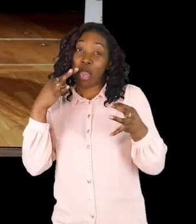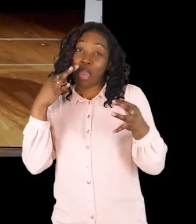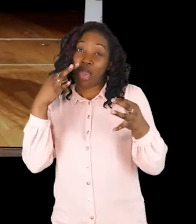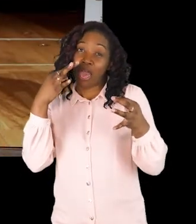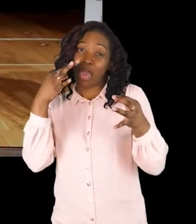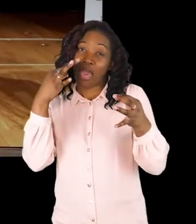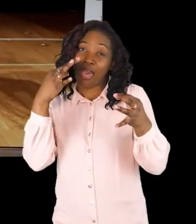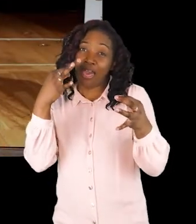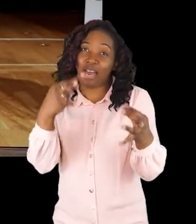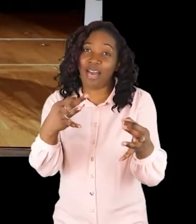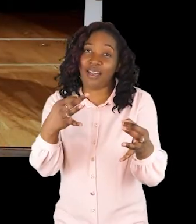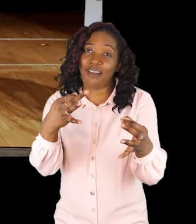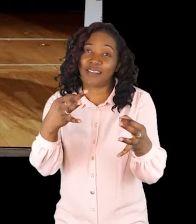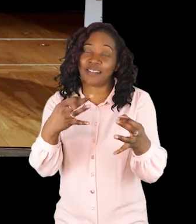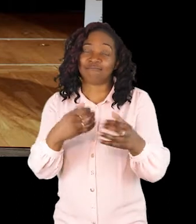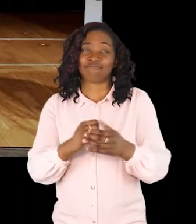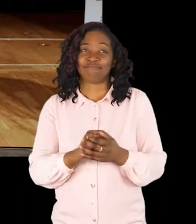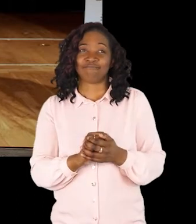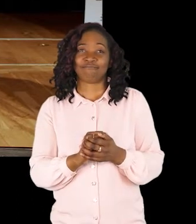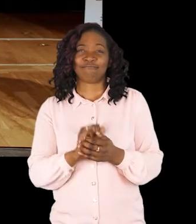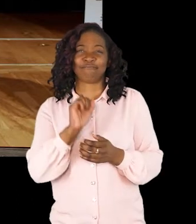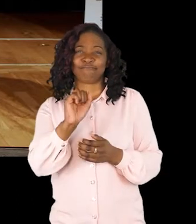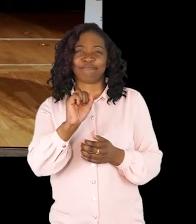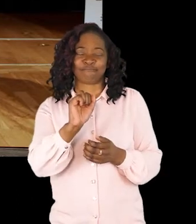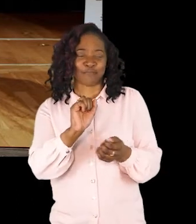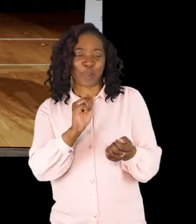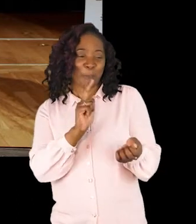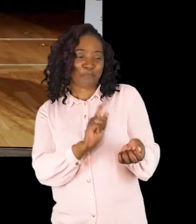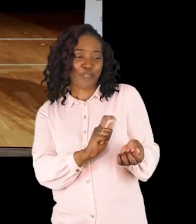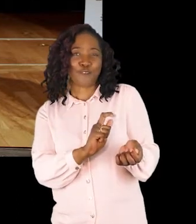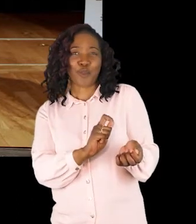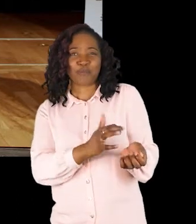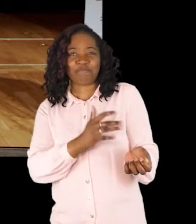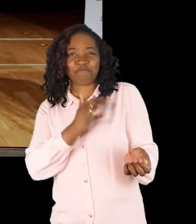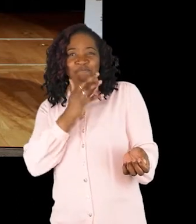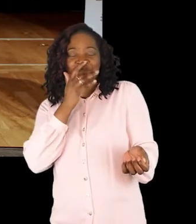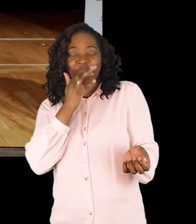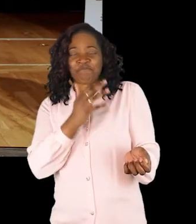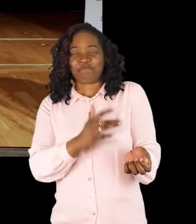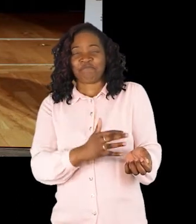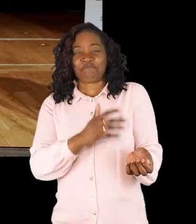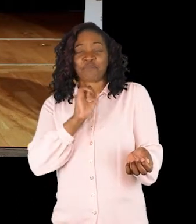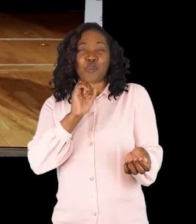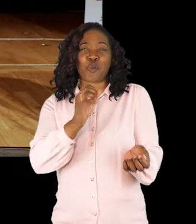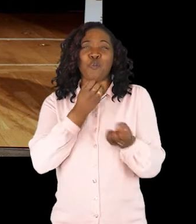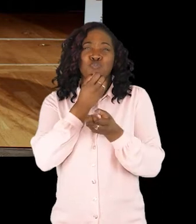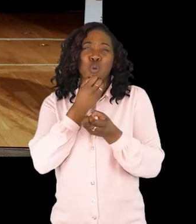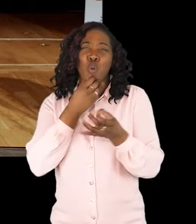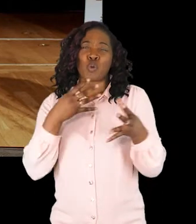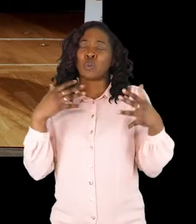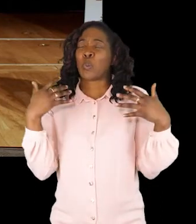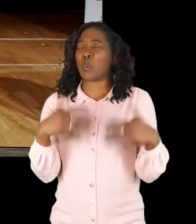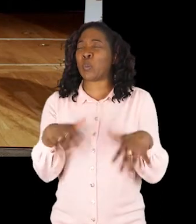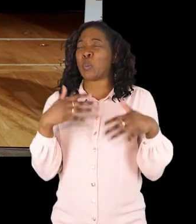drew me in. The purr of your perfume. The sheathed claw of your